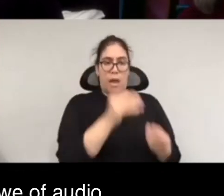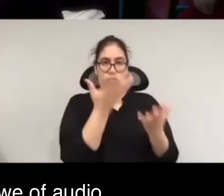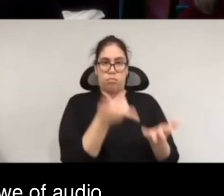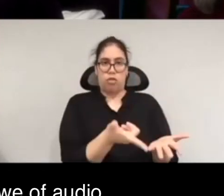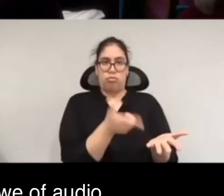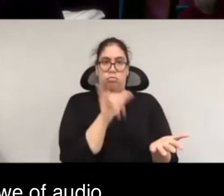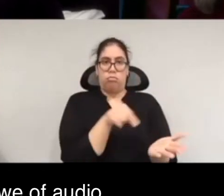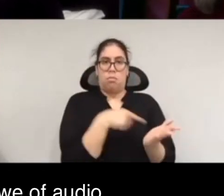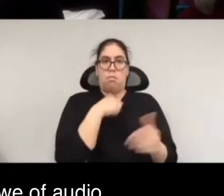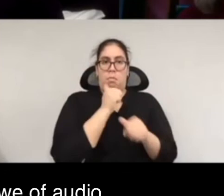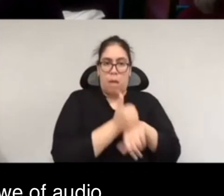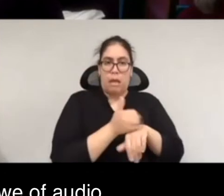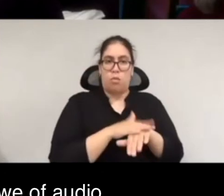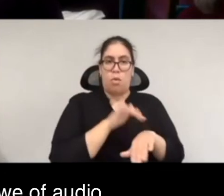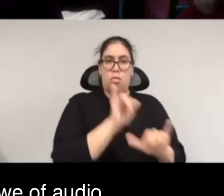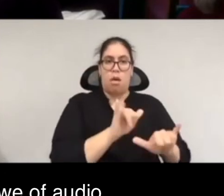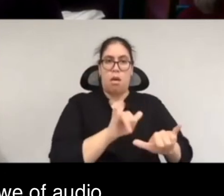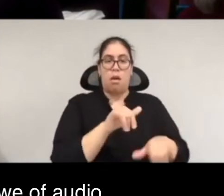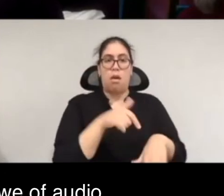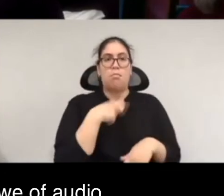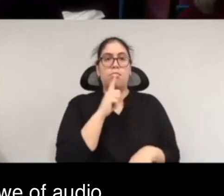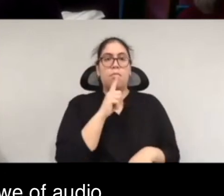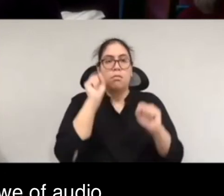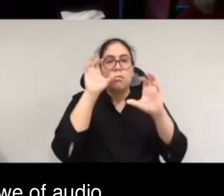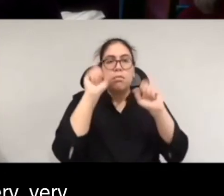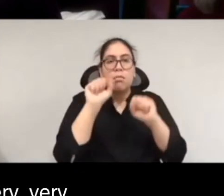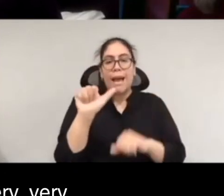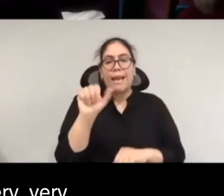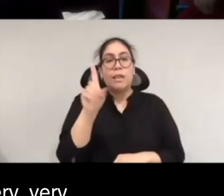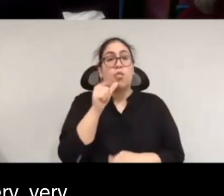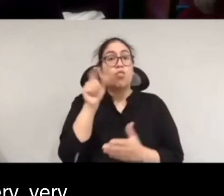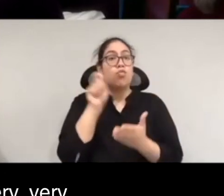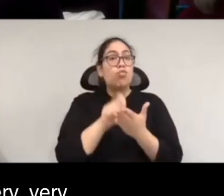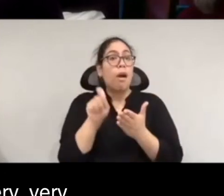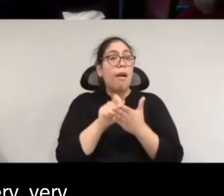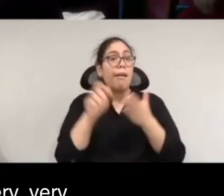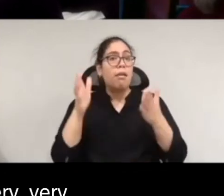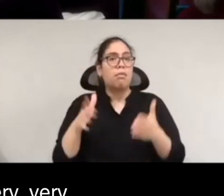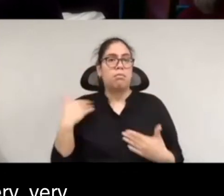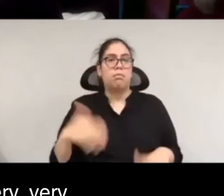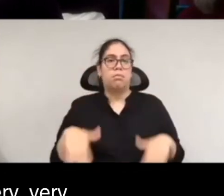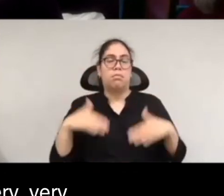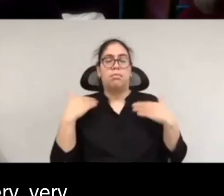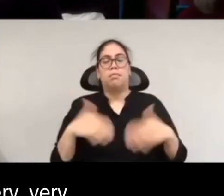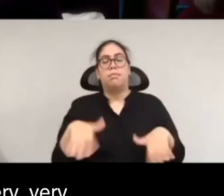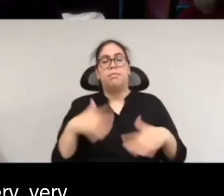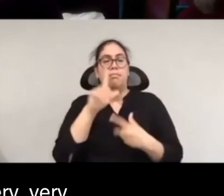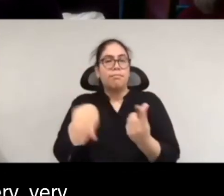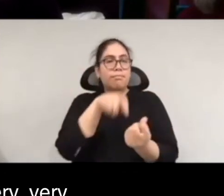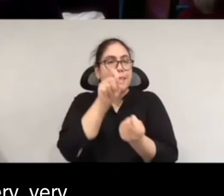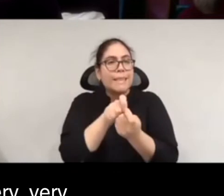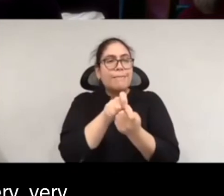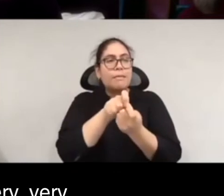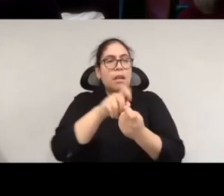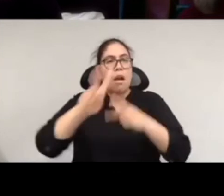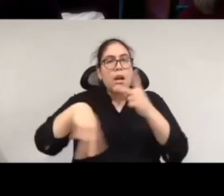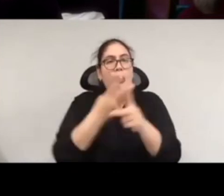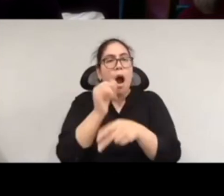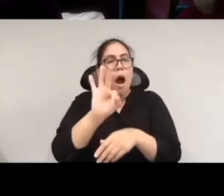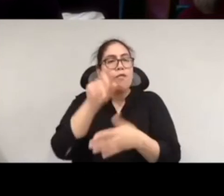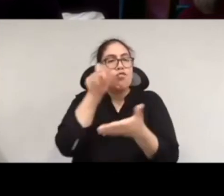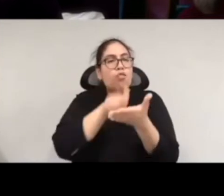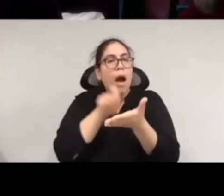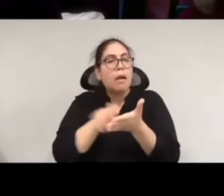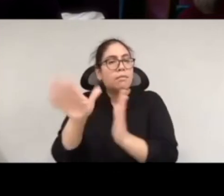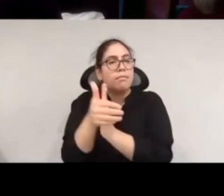am so in awe of audio description writers. It is a very, very specific type of writing. I love